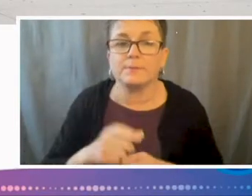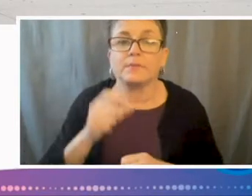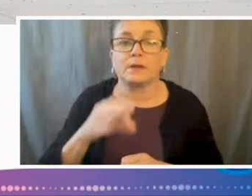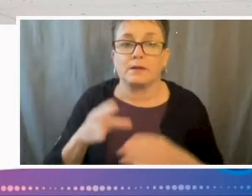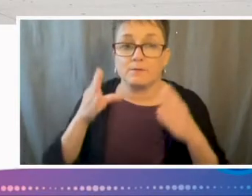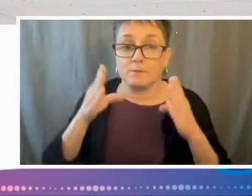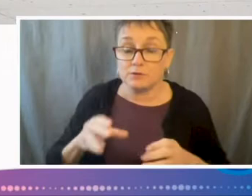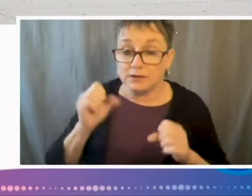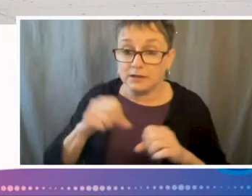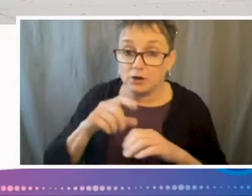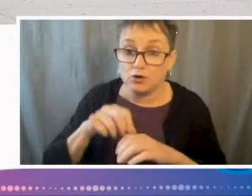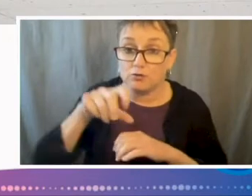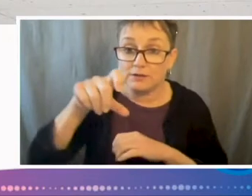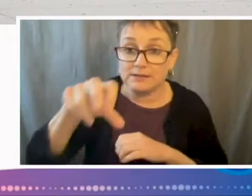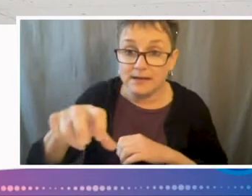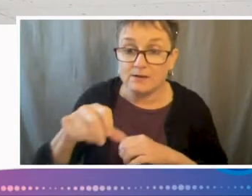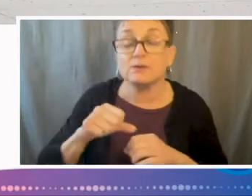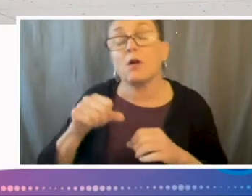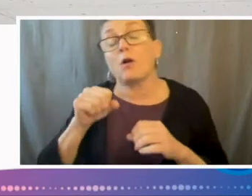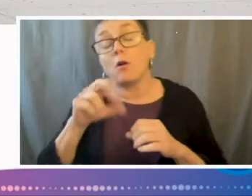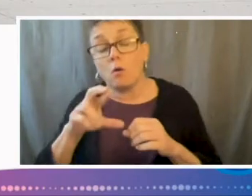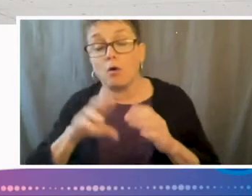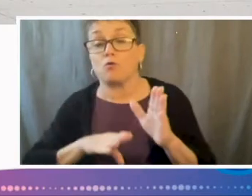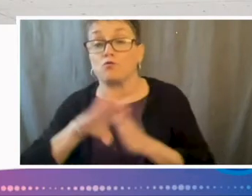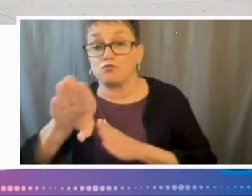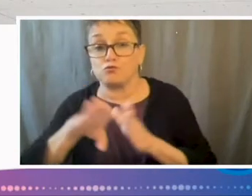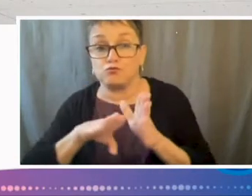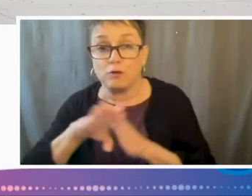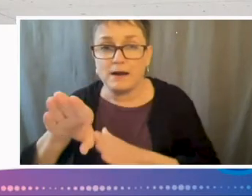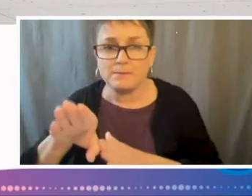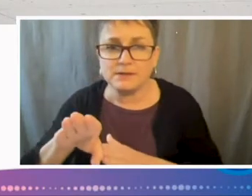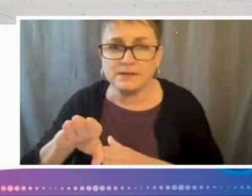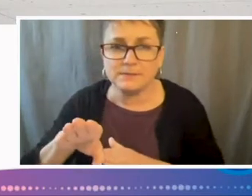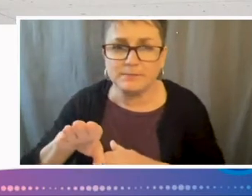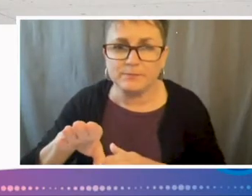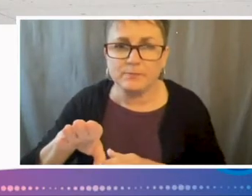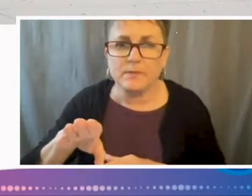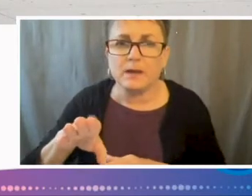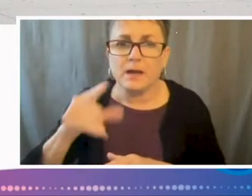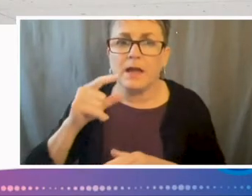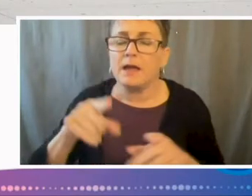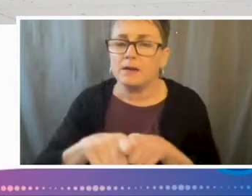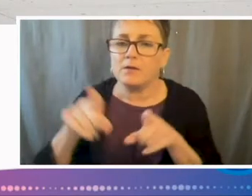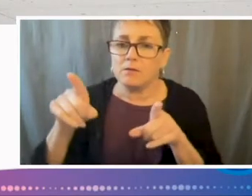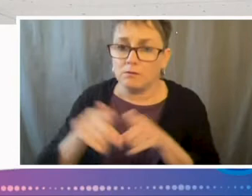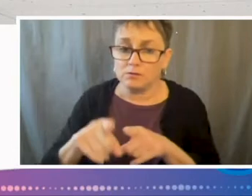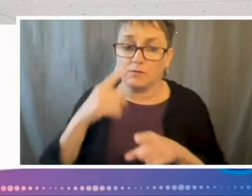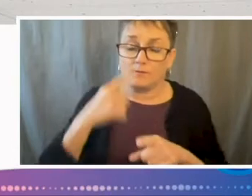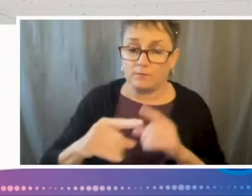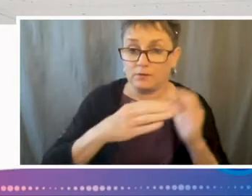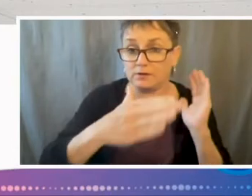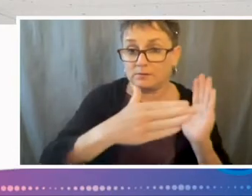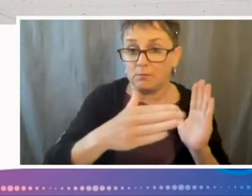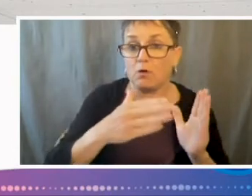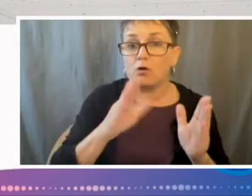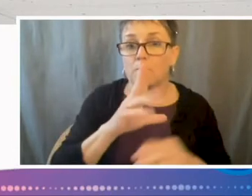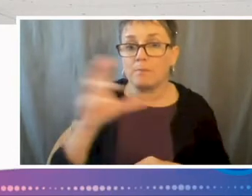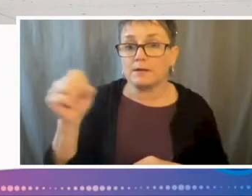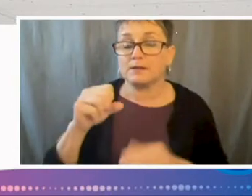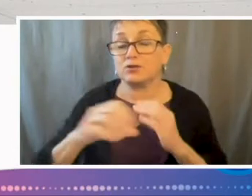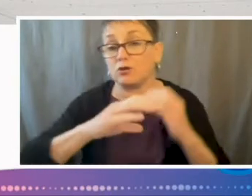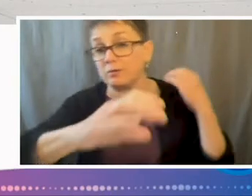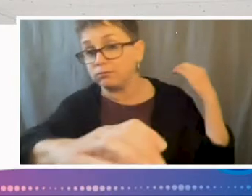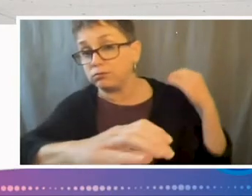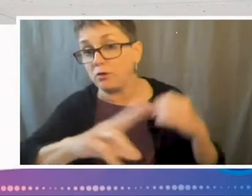or ramps and low floor entry on new articulated buses and the 30-foot transit buses. They're equipped with